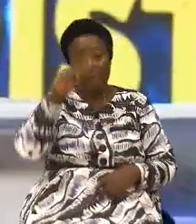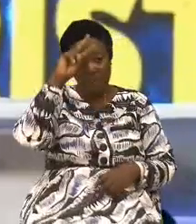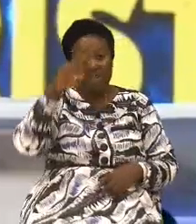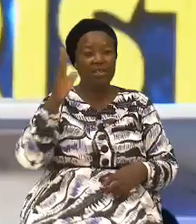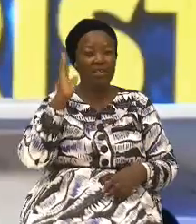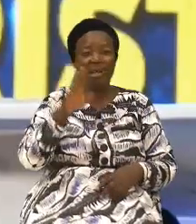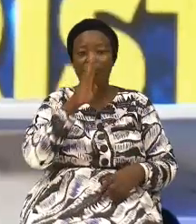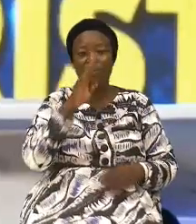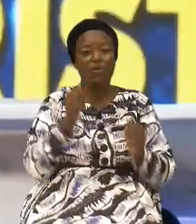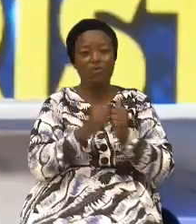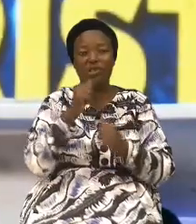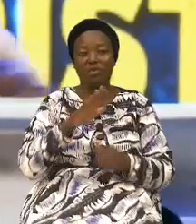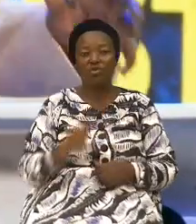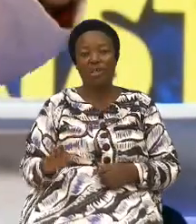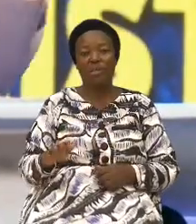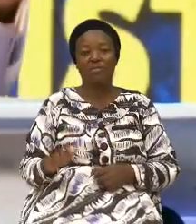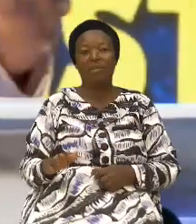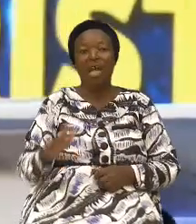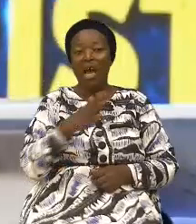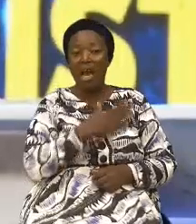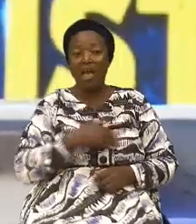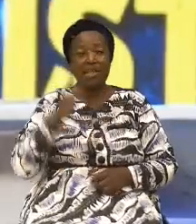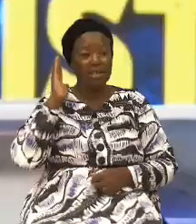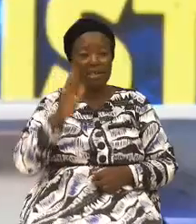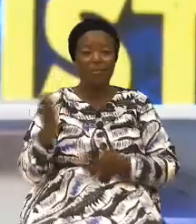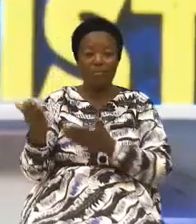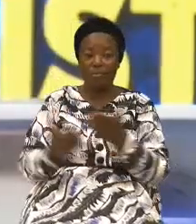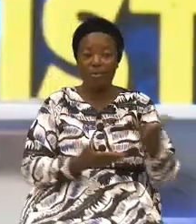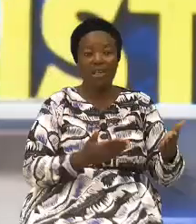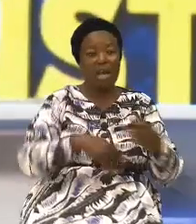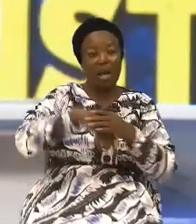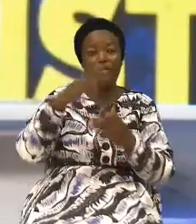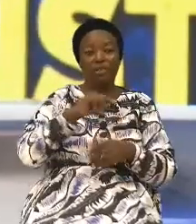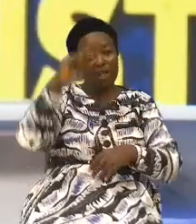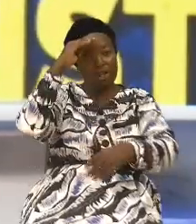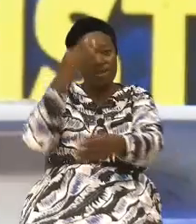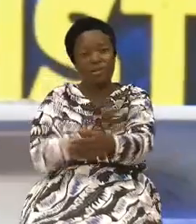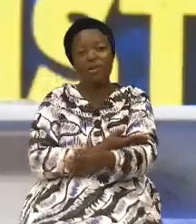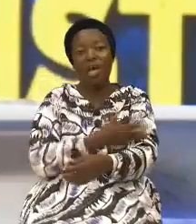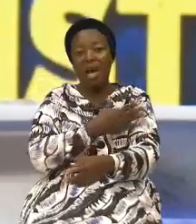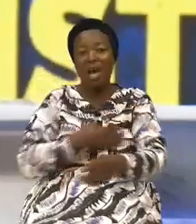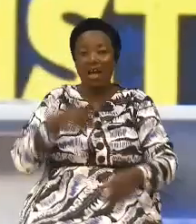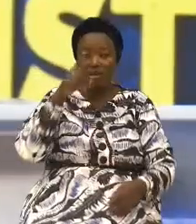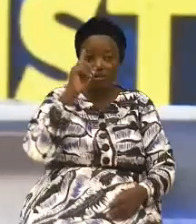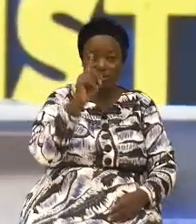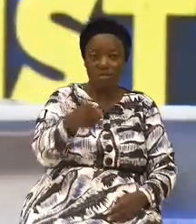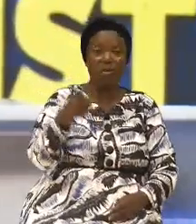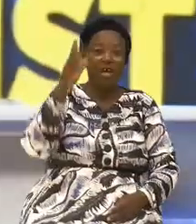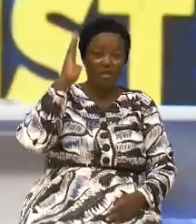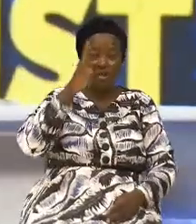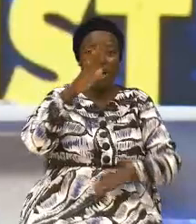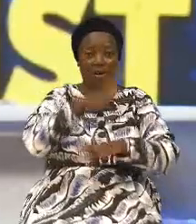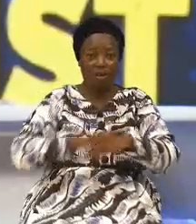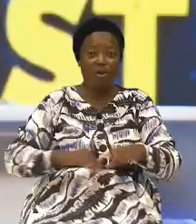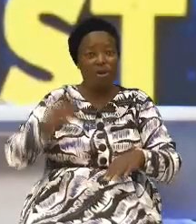a child and shall bring forth a son, and thou shalt call